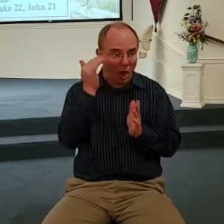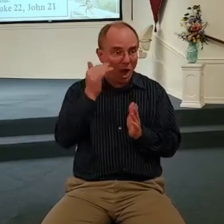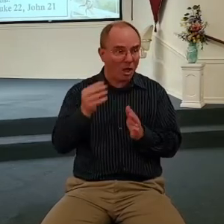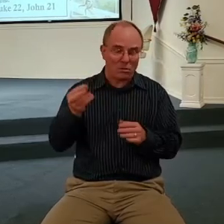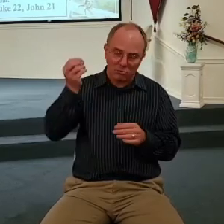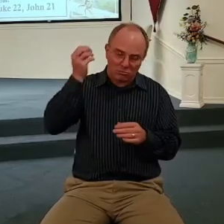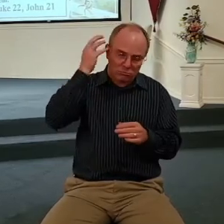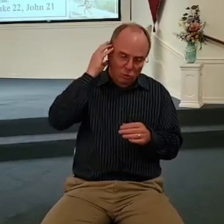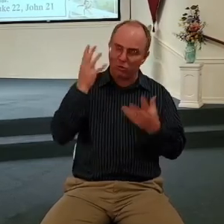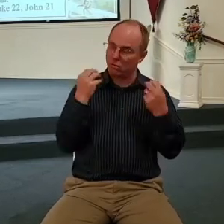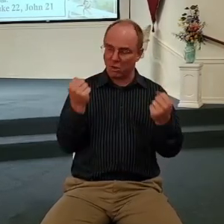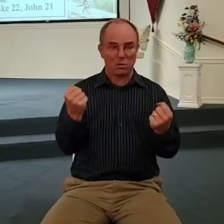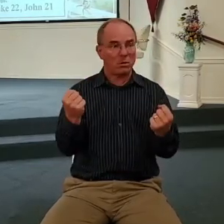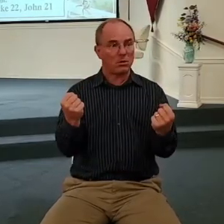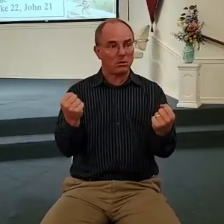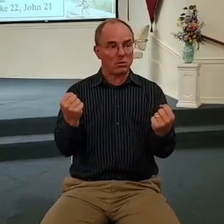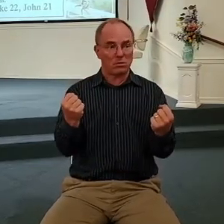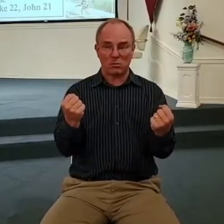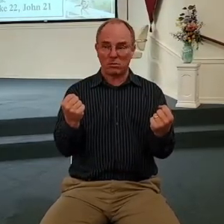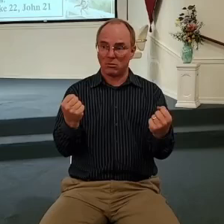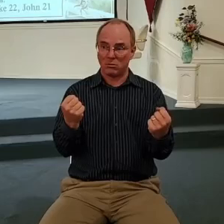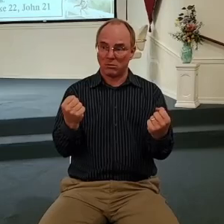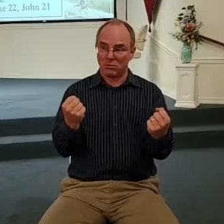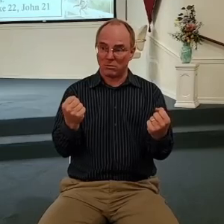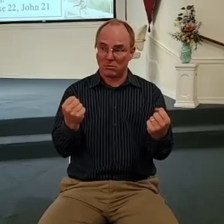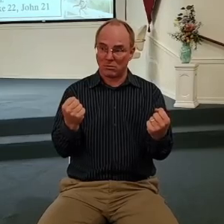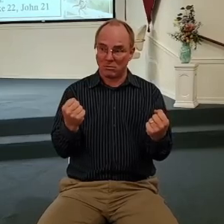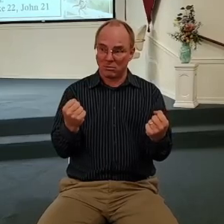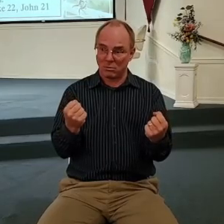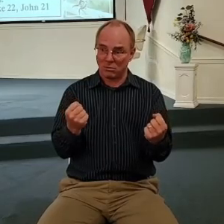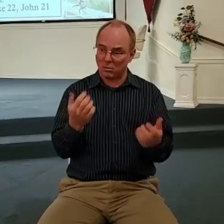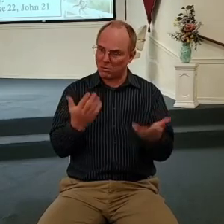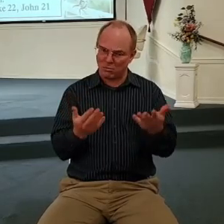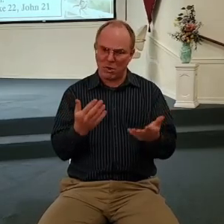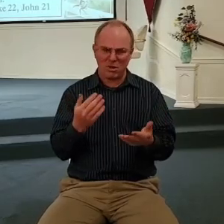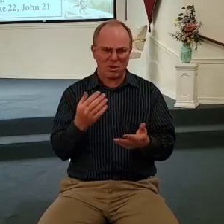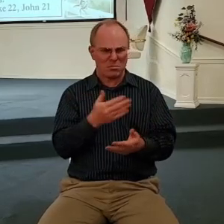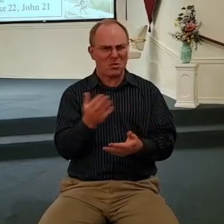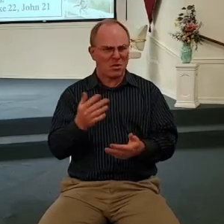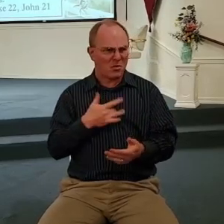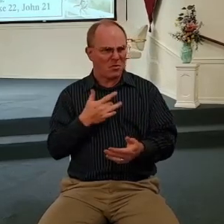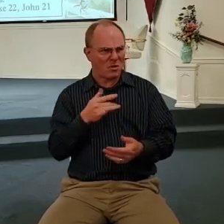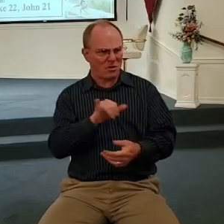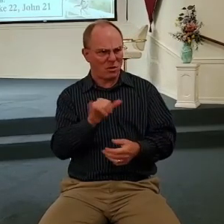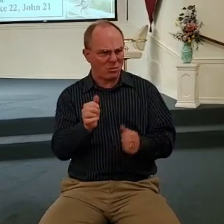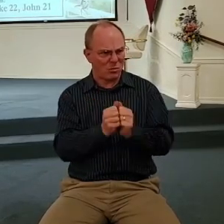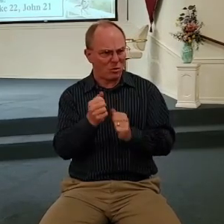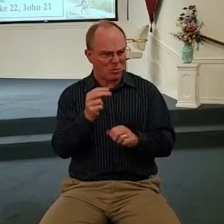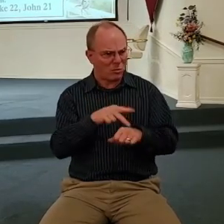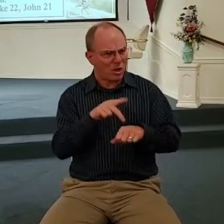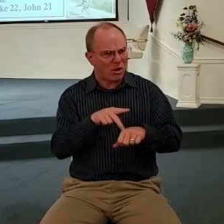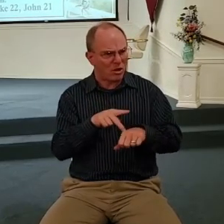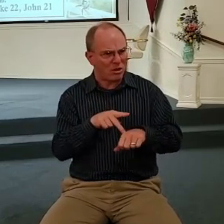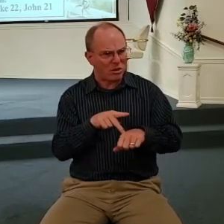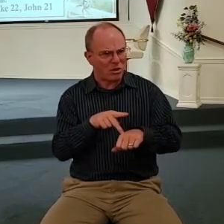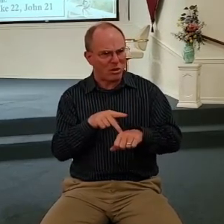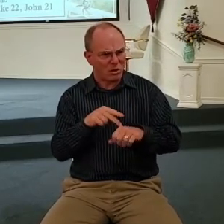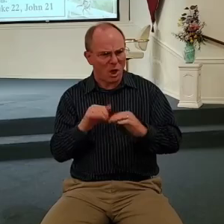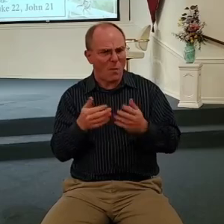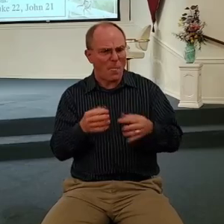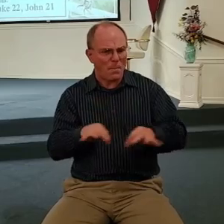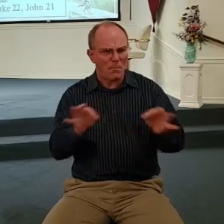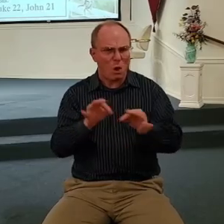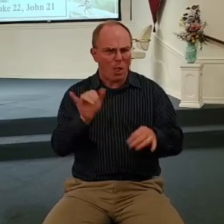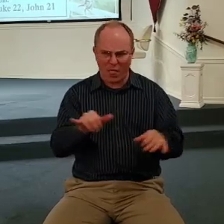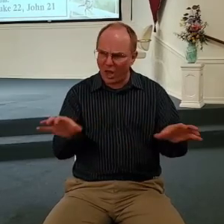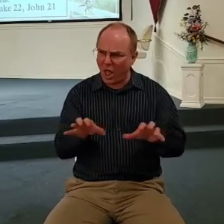Perhaps you might identify with Peter in his lack of understanding of how significant this act might have been. It might